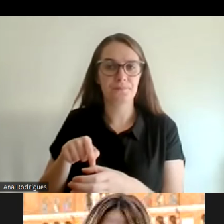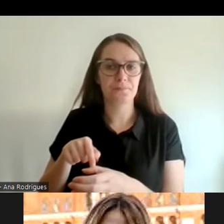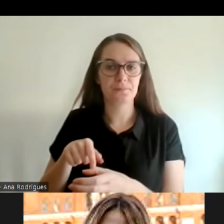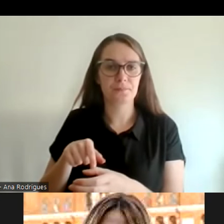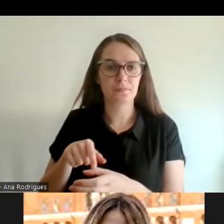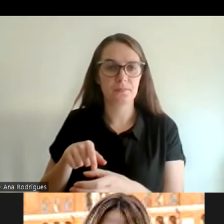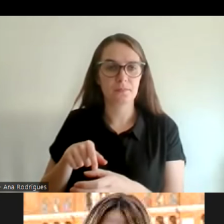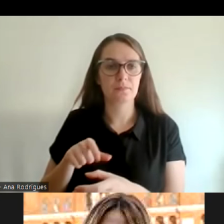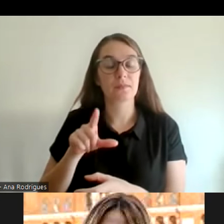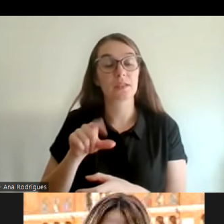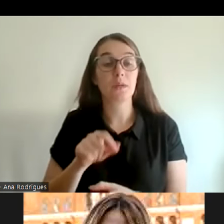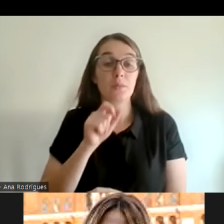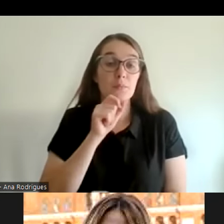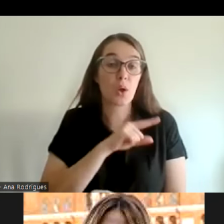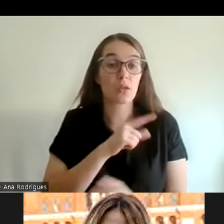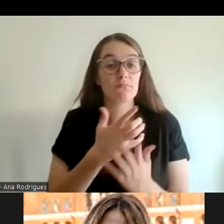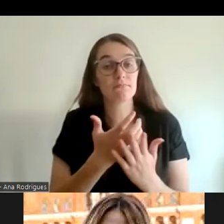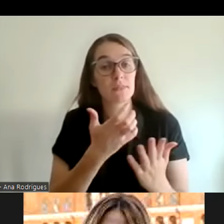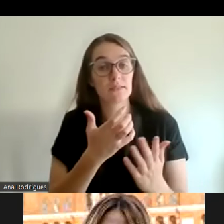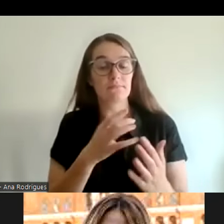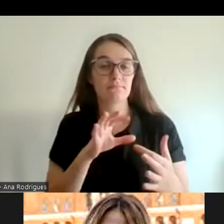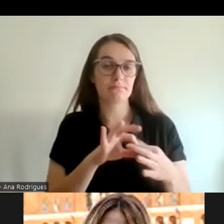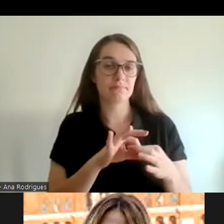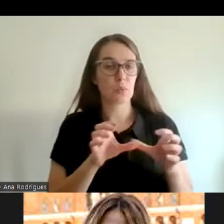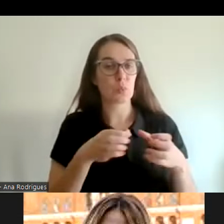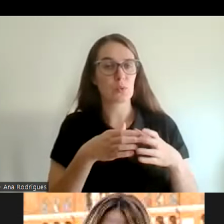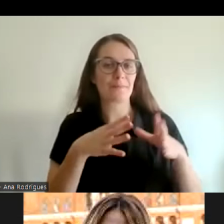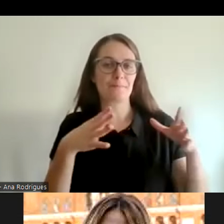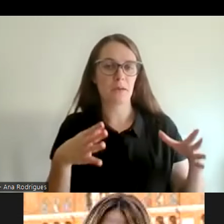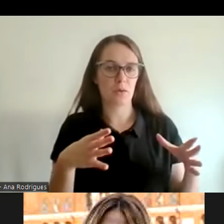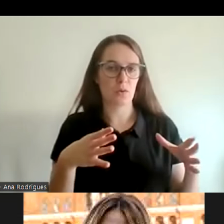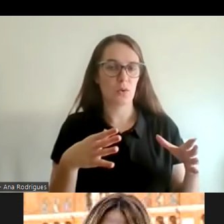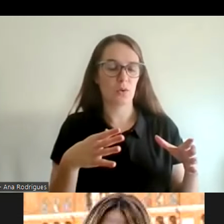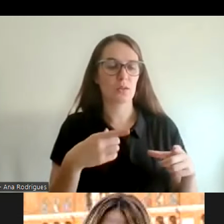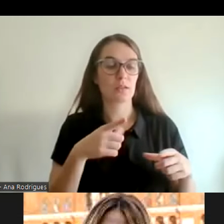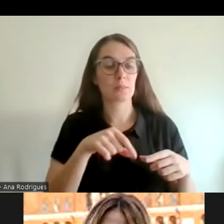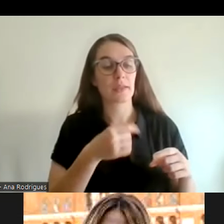to press the majority to avoid